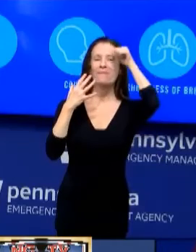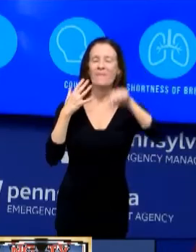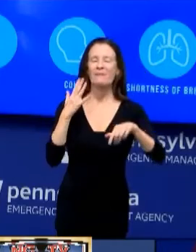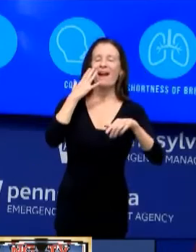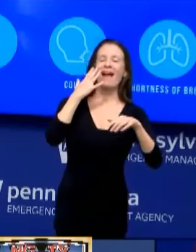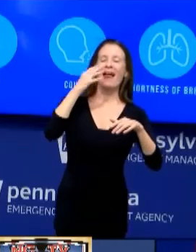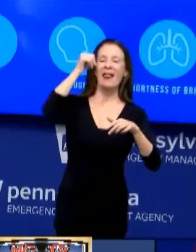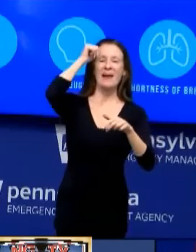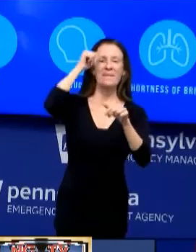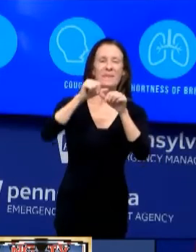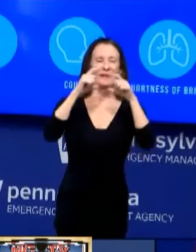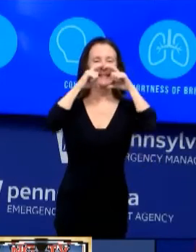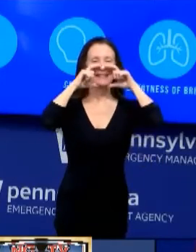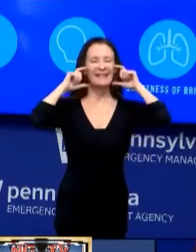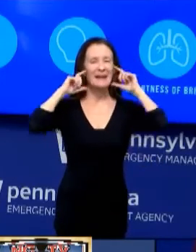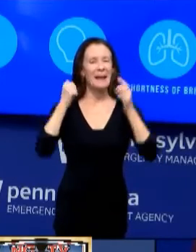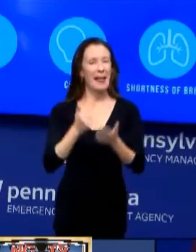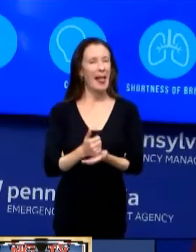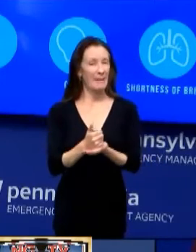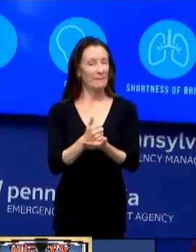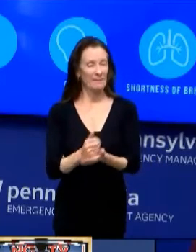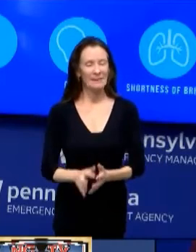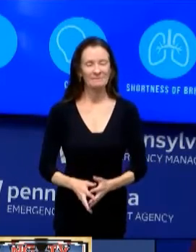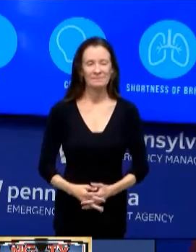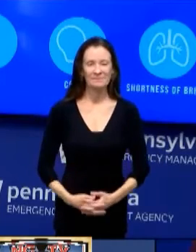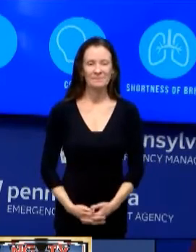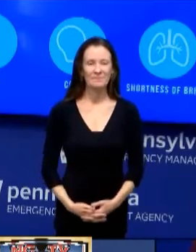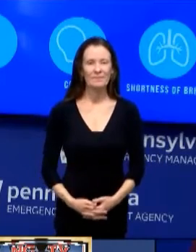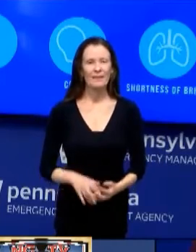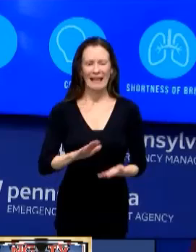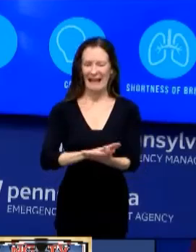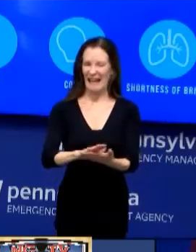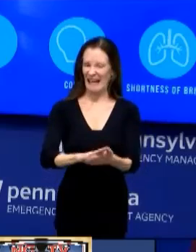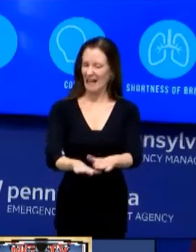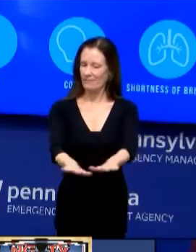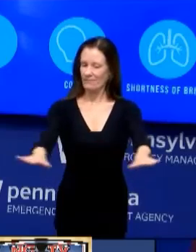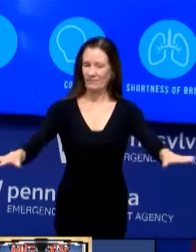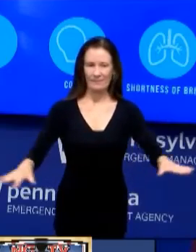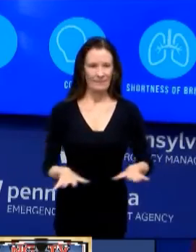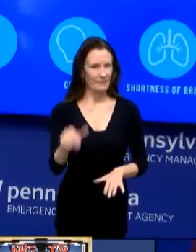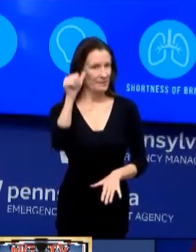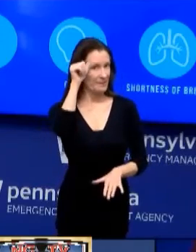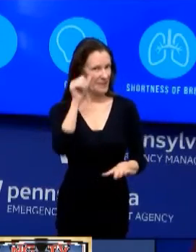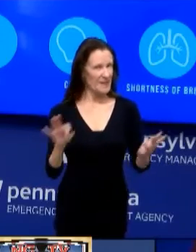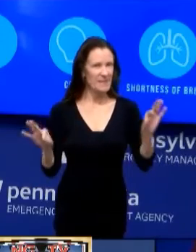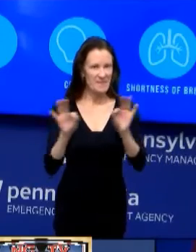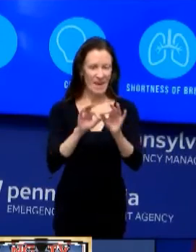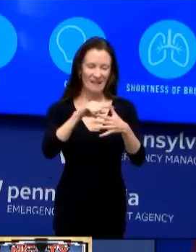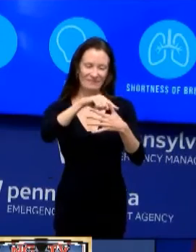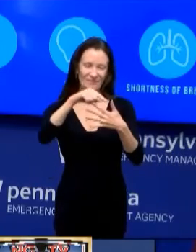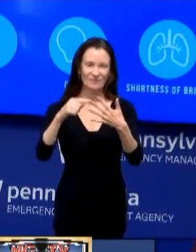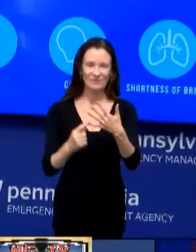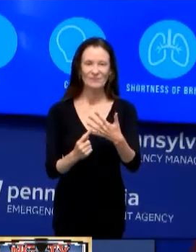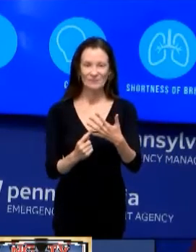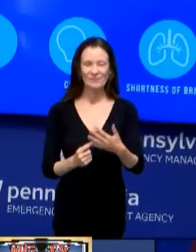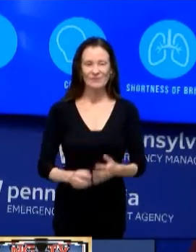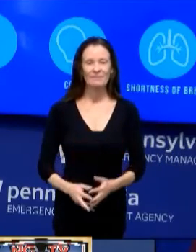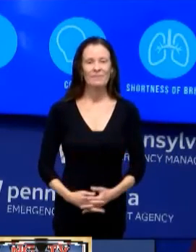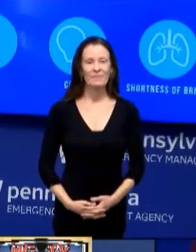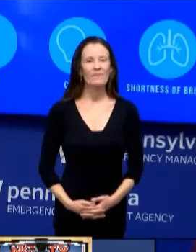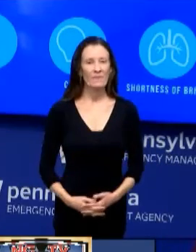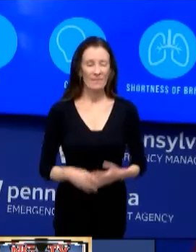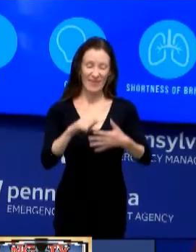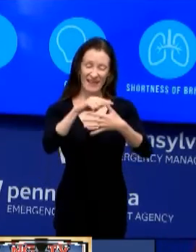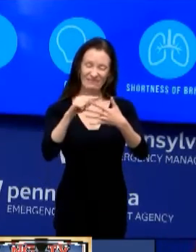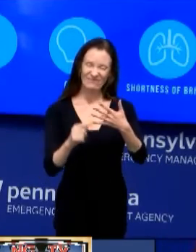prevention measures can help slow the spread of the dangerous virus, COVID-19. If you